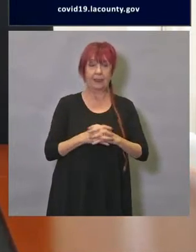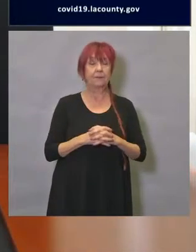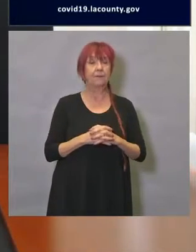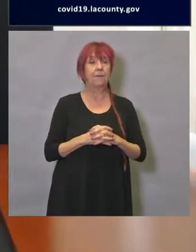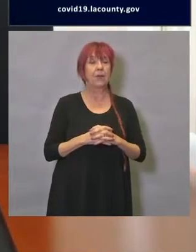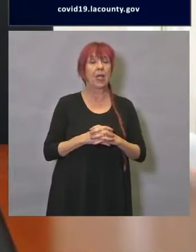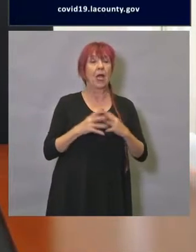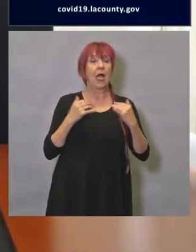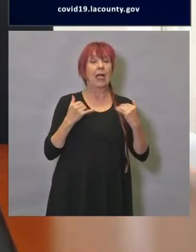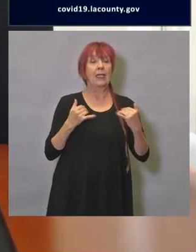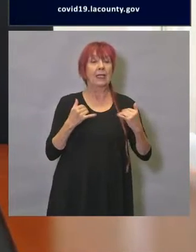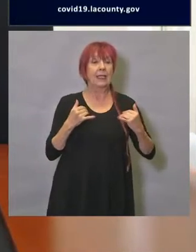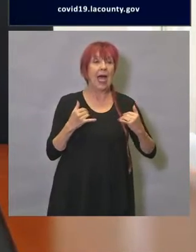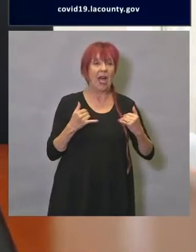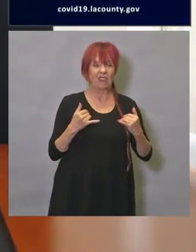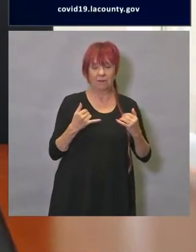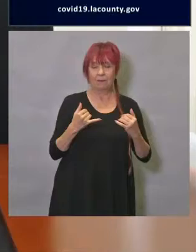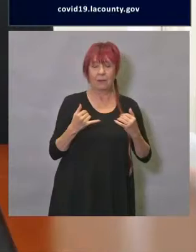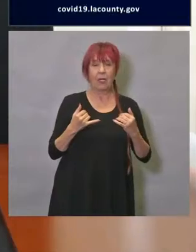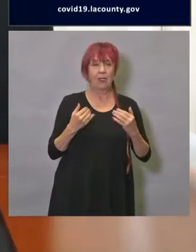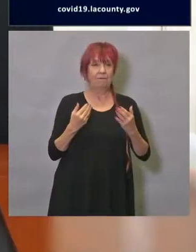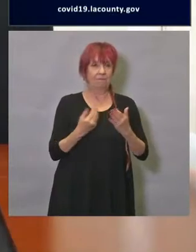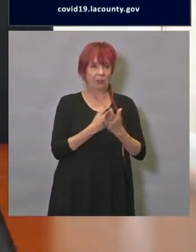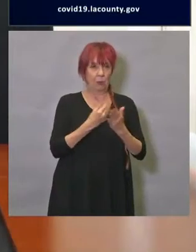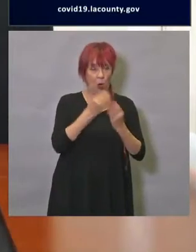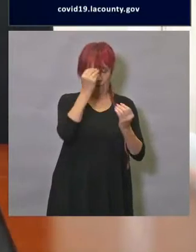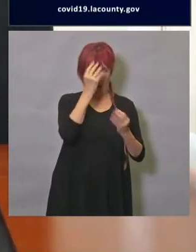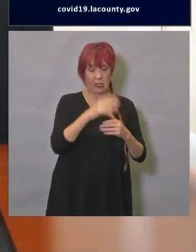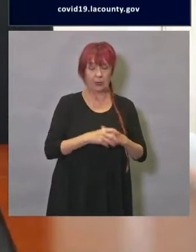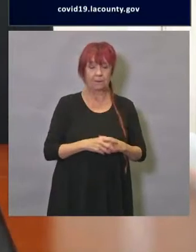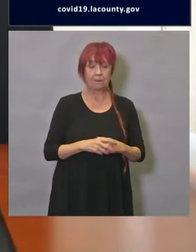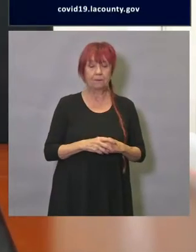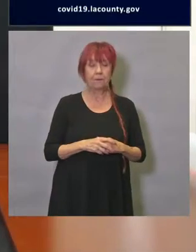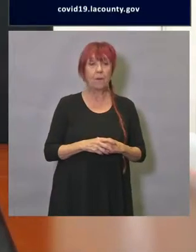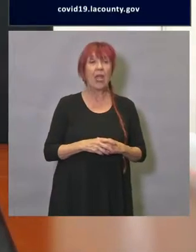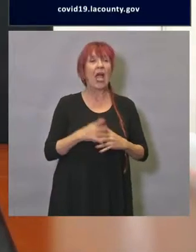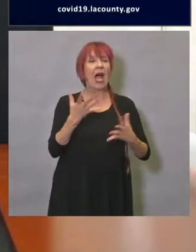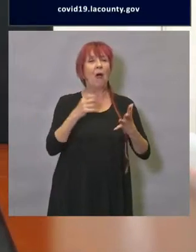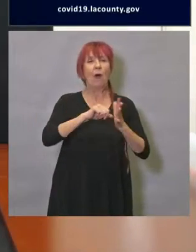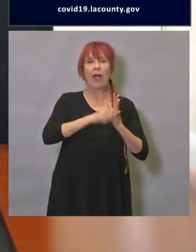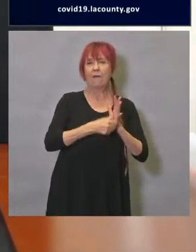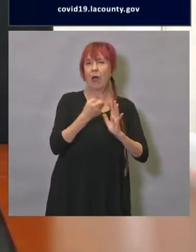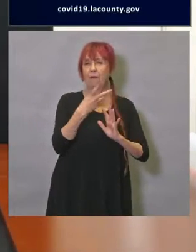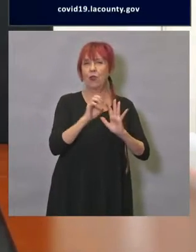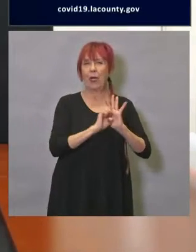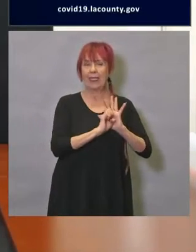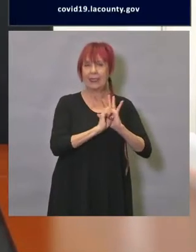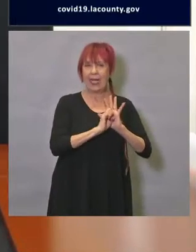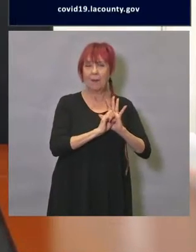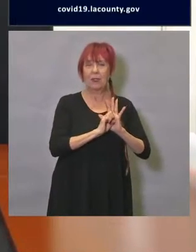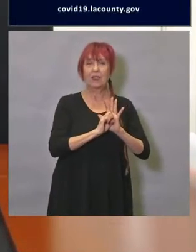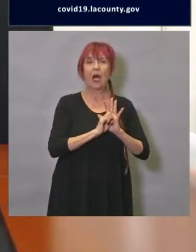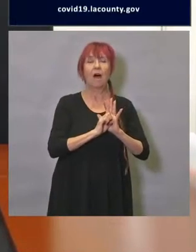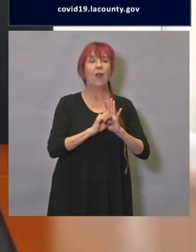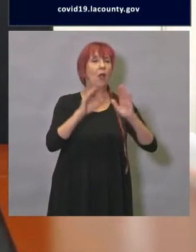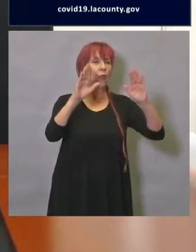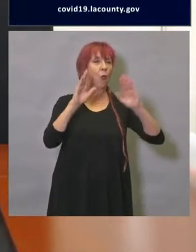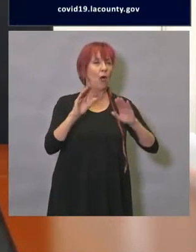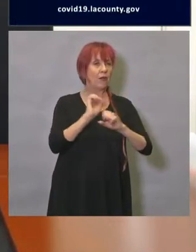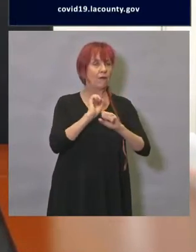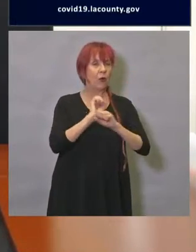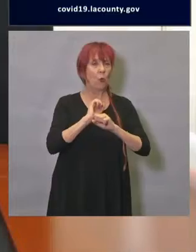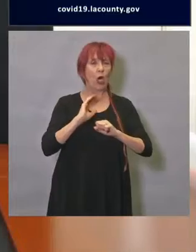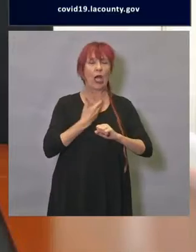brief updates on testing, and then we'll take questions. I want to highlight just a few examples of some of the outstanding work that our